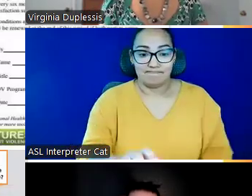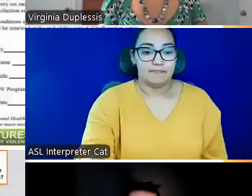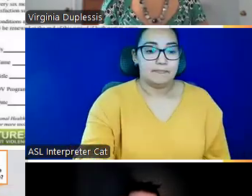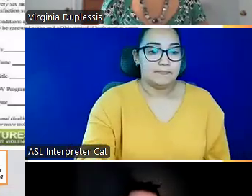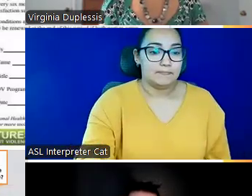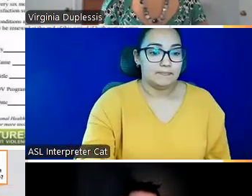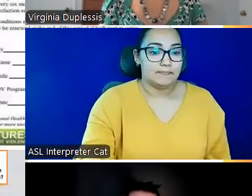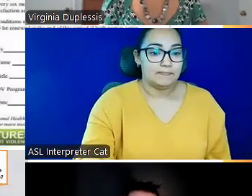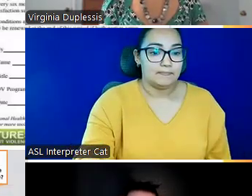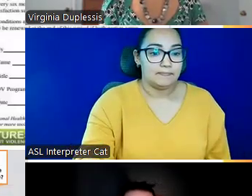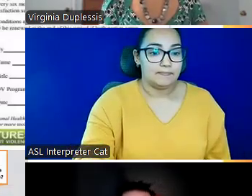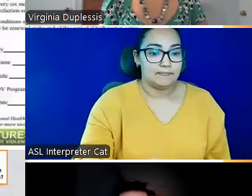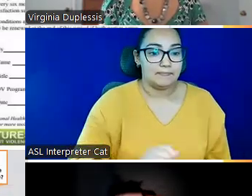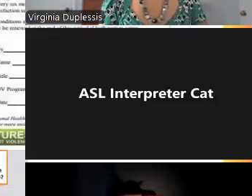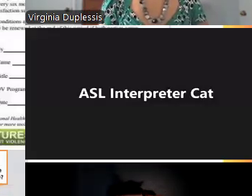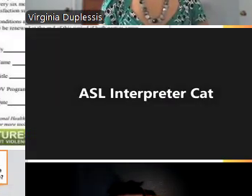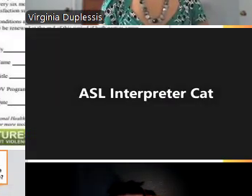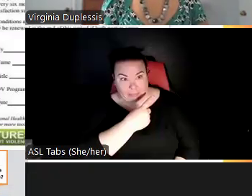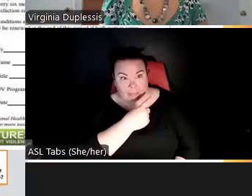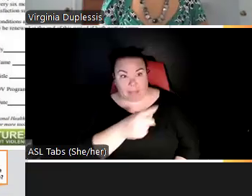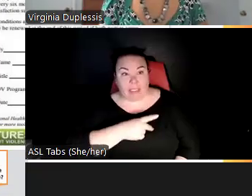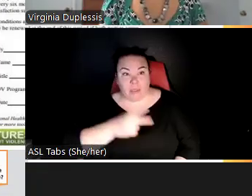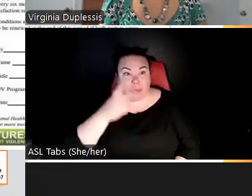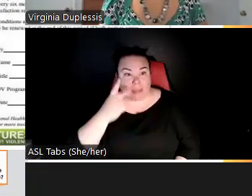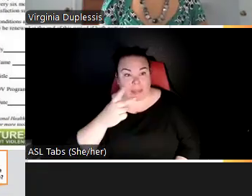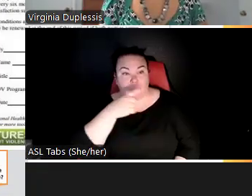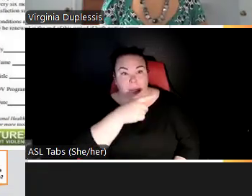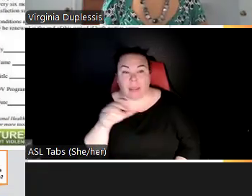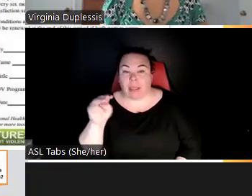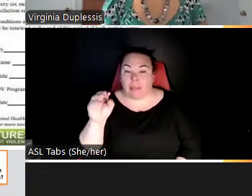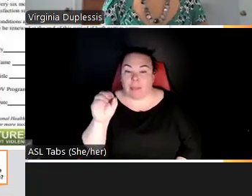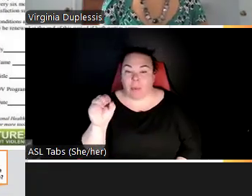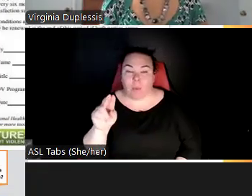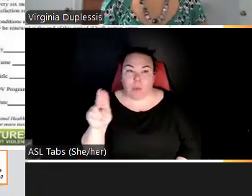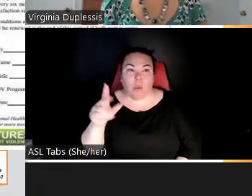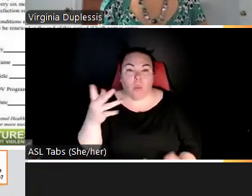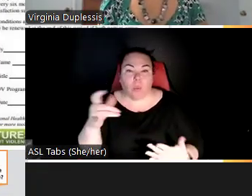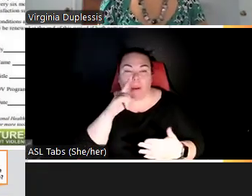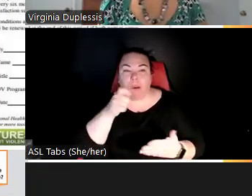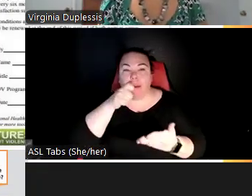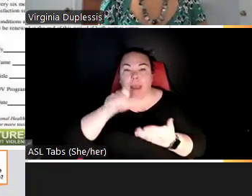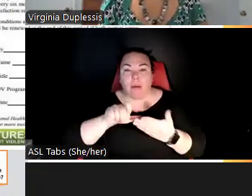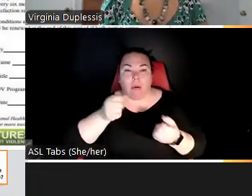On the slide, you see our English and Spanish Memorandum of Understanding, which will help establish a formal